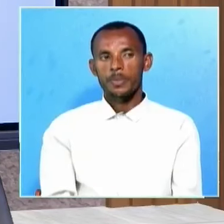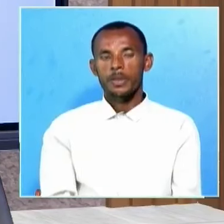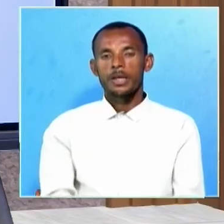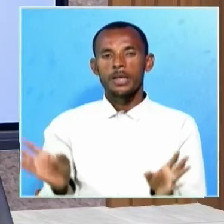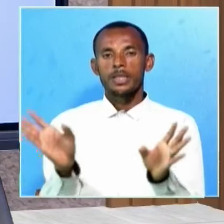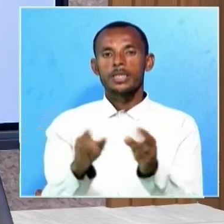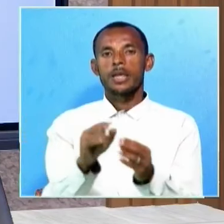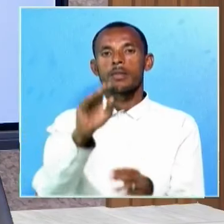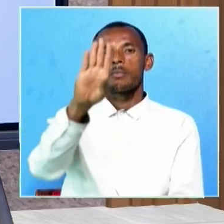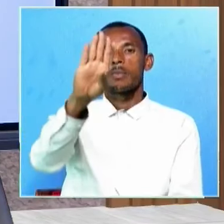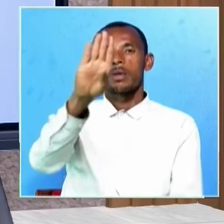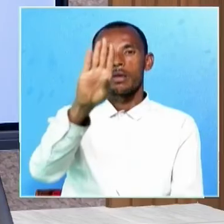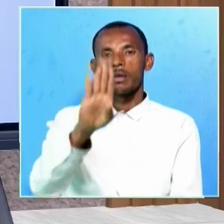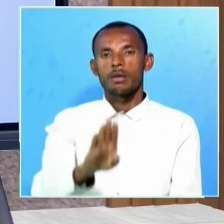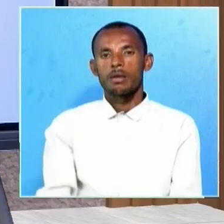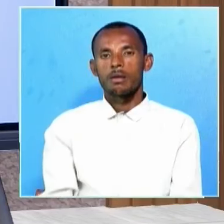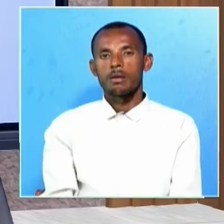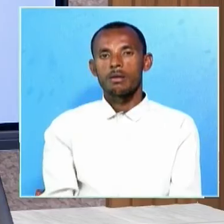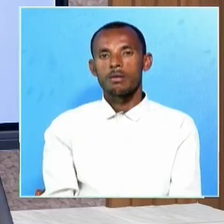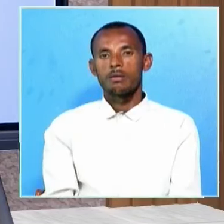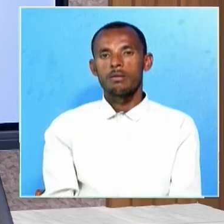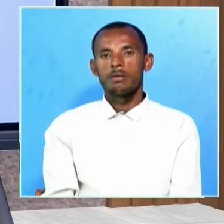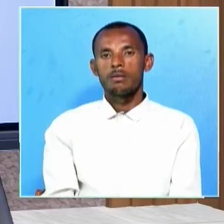set B